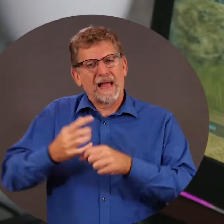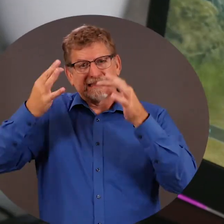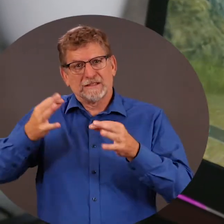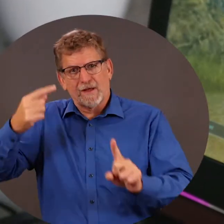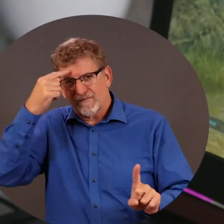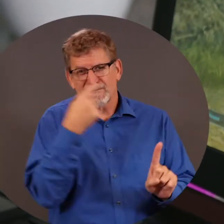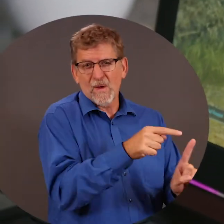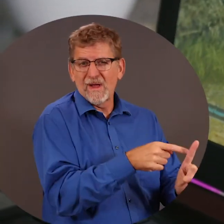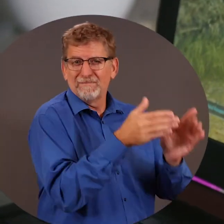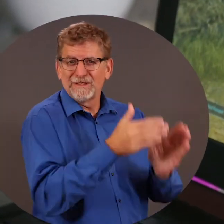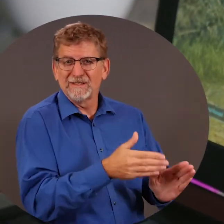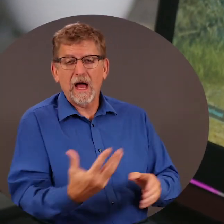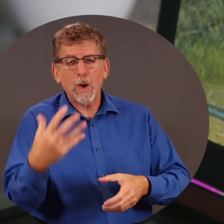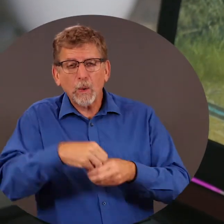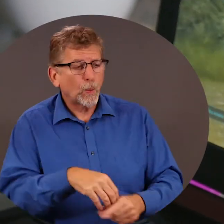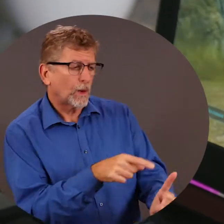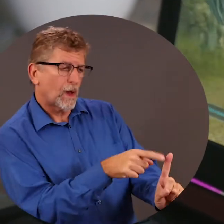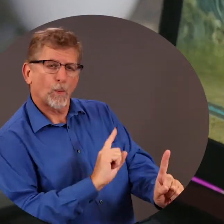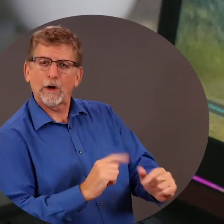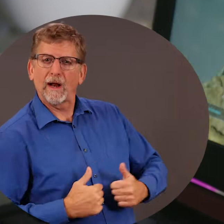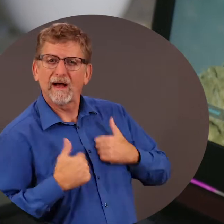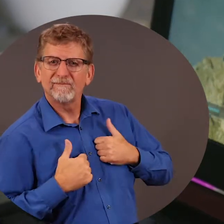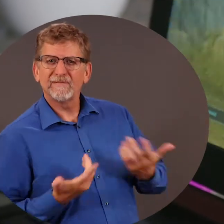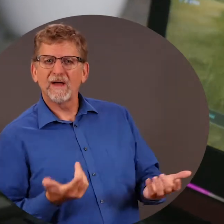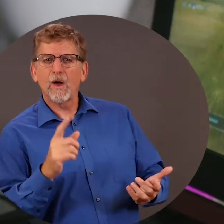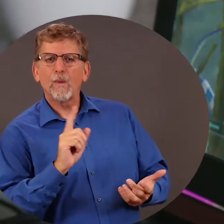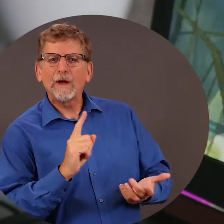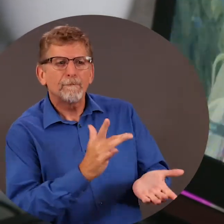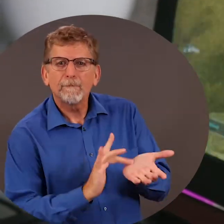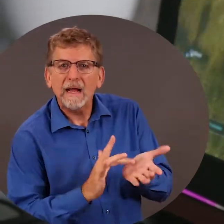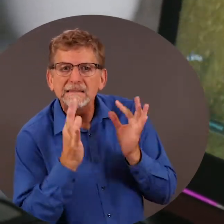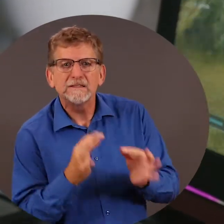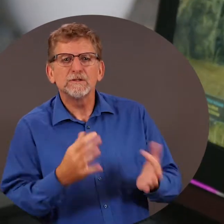individual, including where to live, medical decisions, and financial decisions.